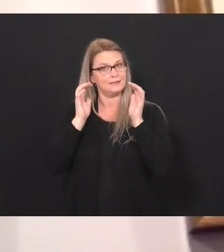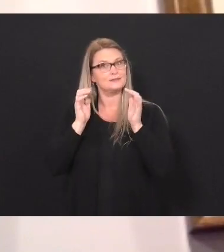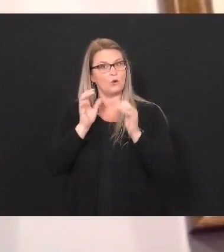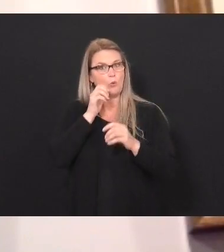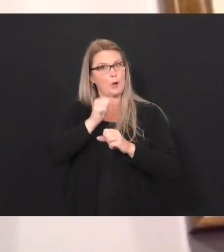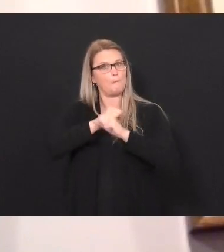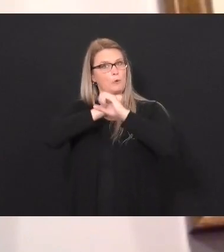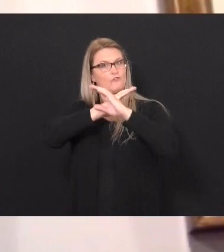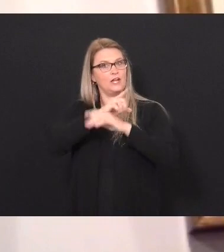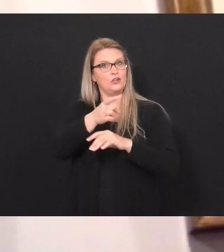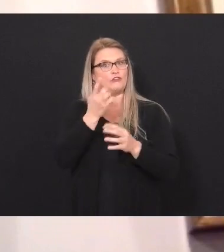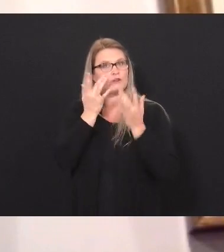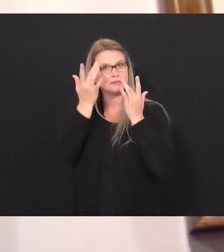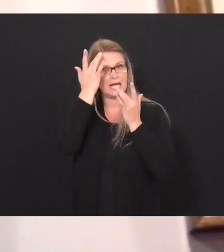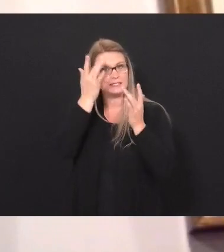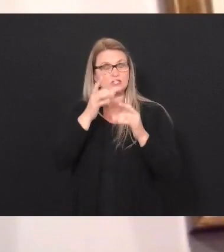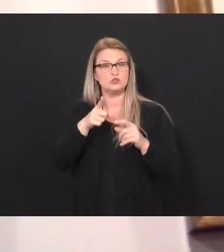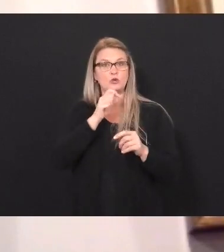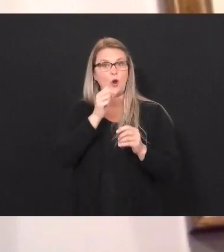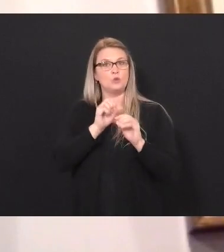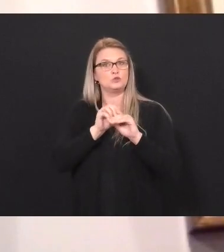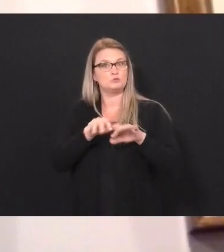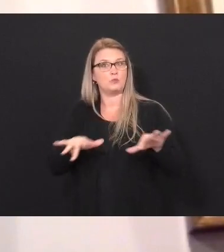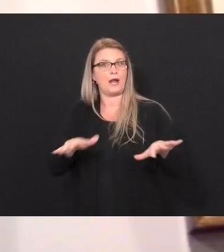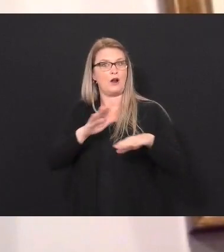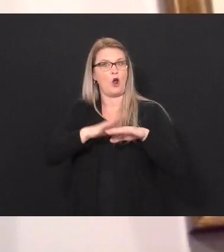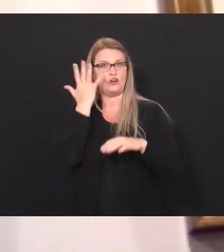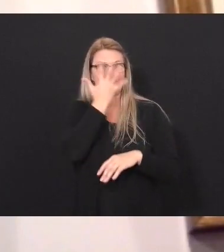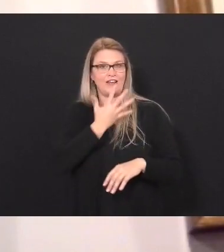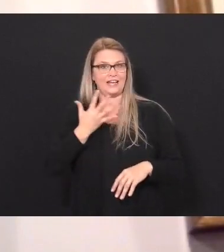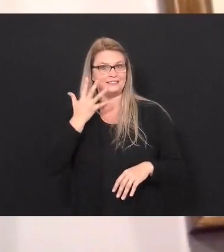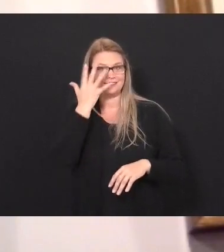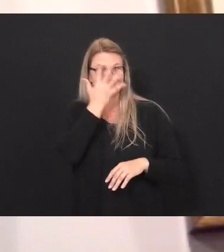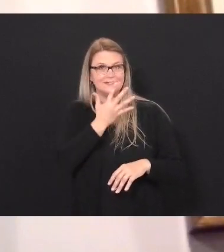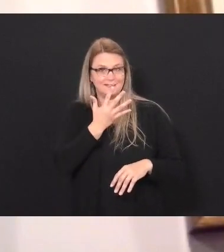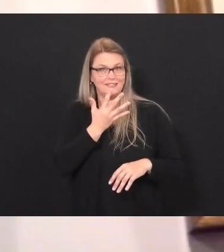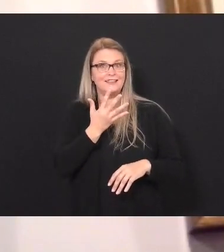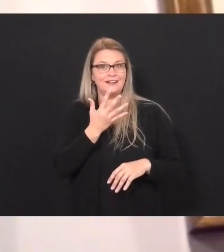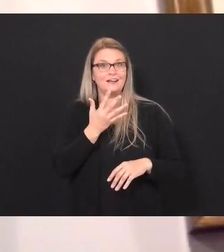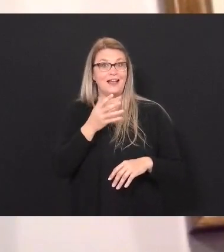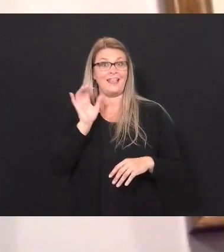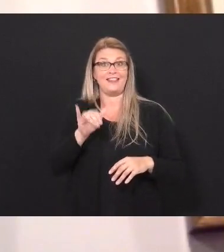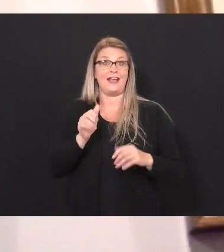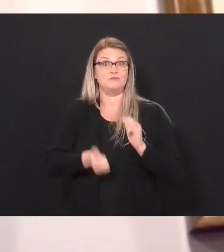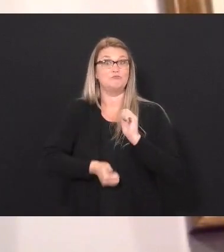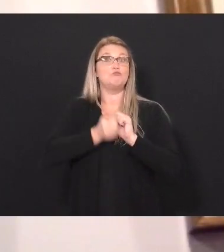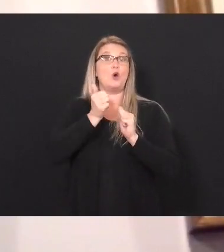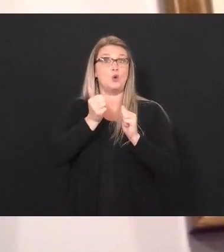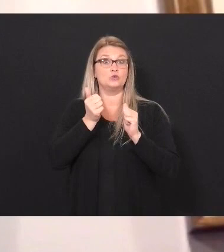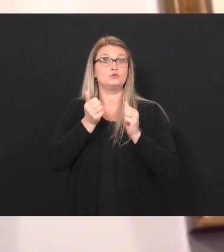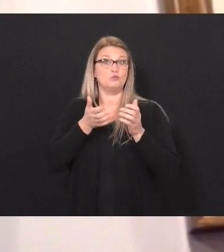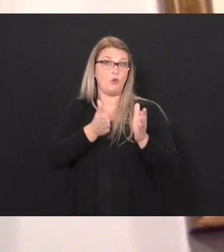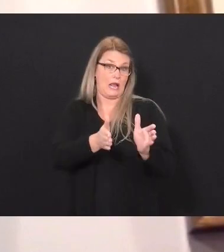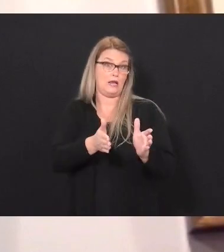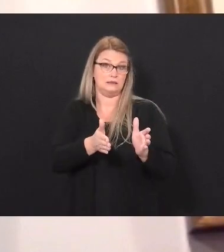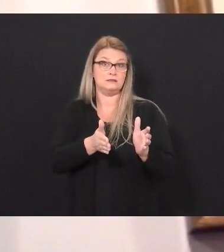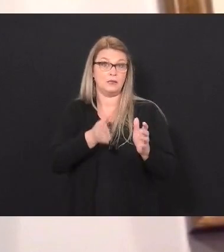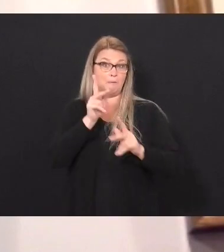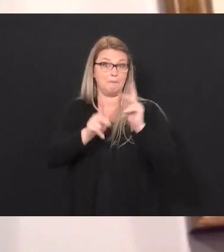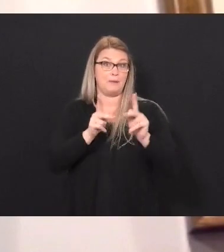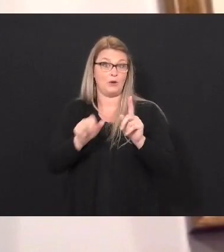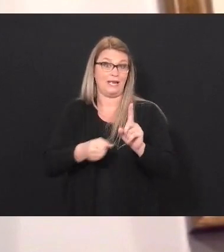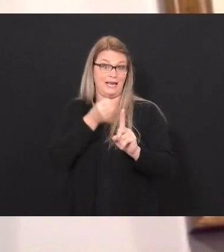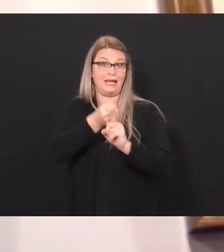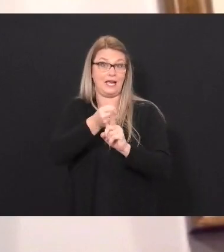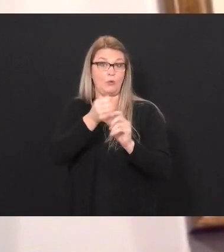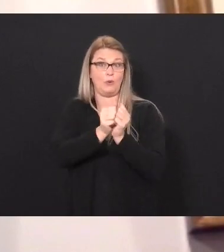your mouth, it then starts to amplify and replicate. And we know that that's the way most likely that people are generally infected